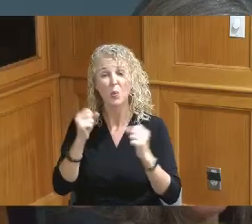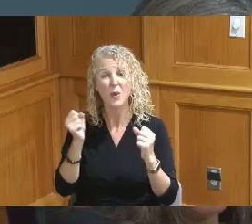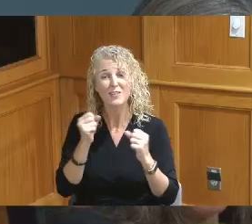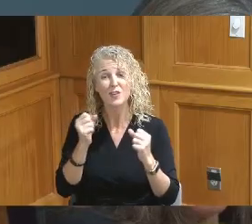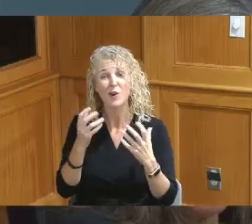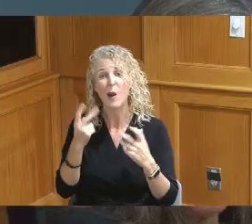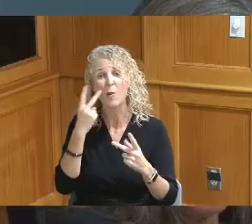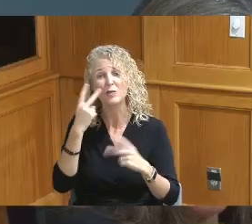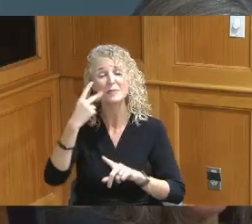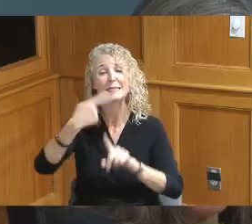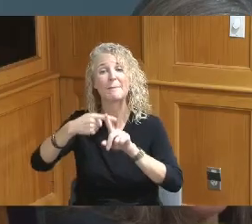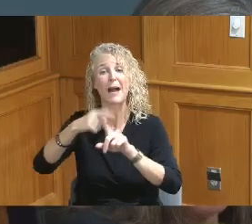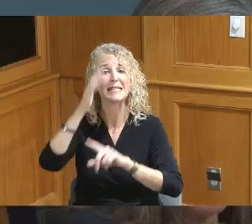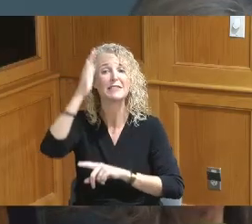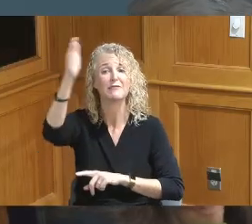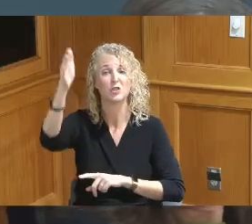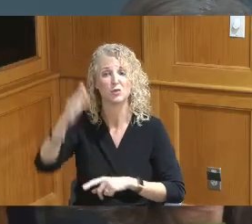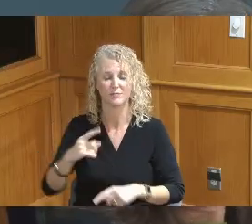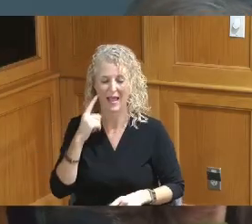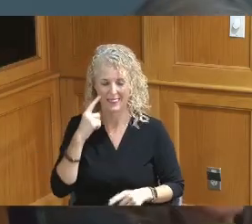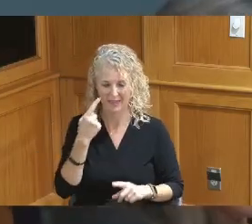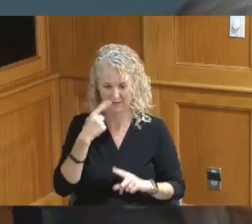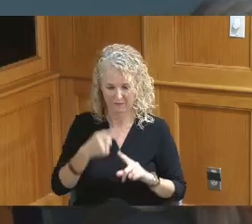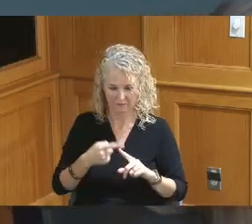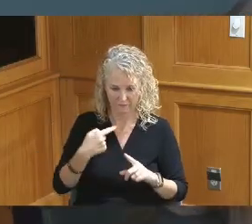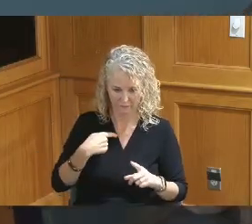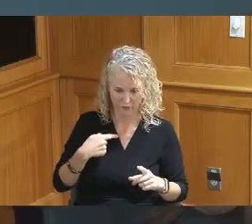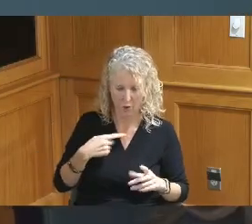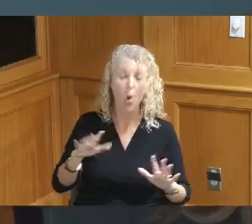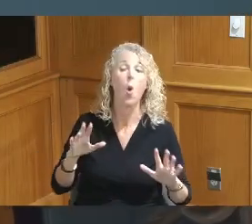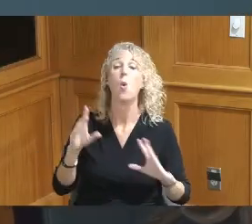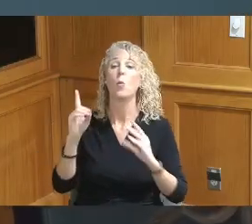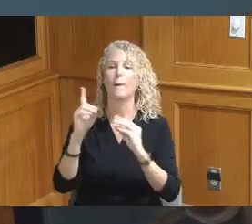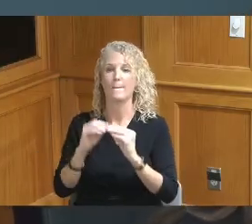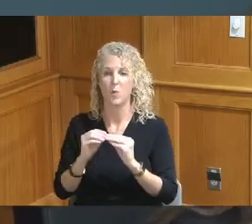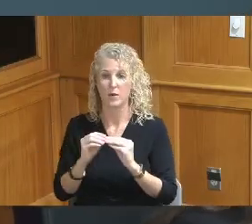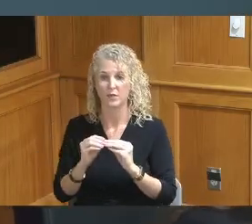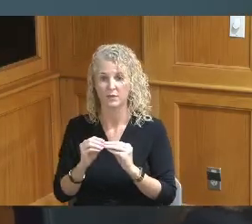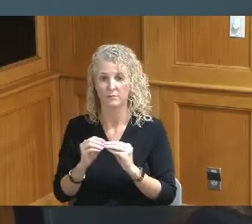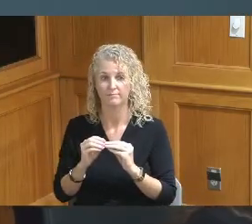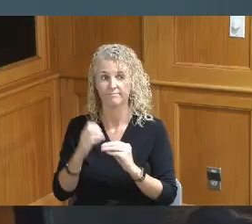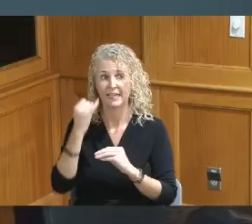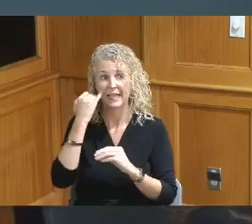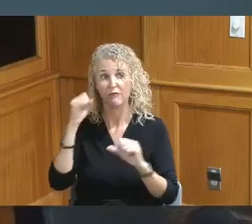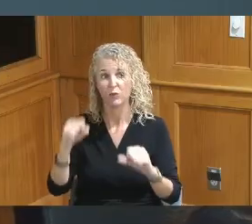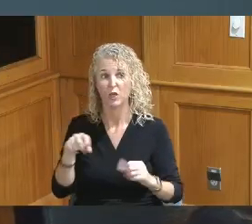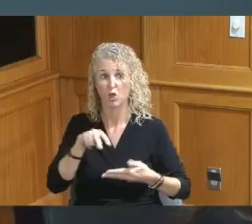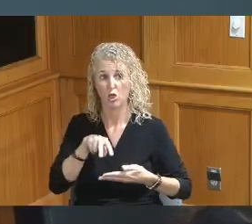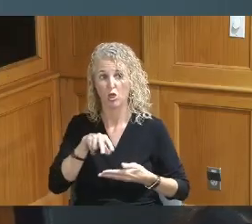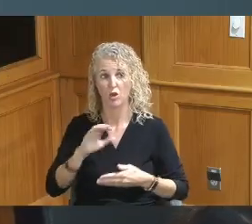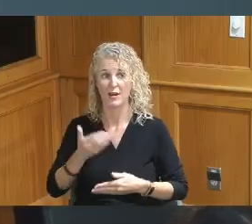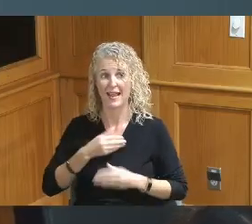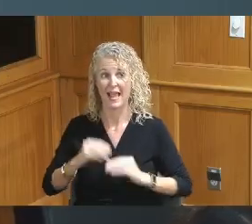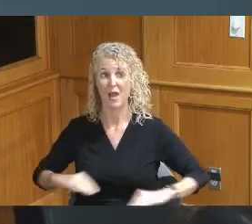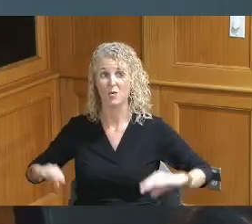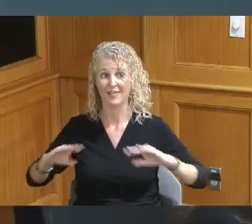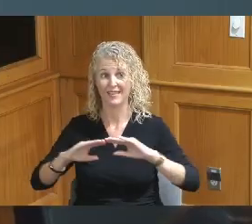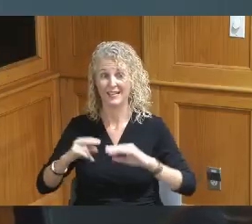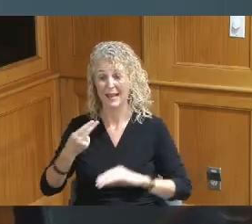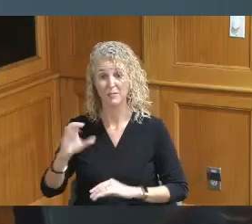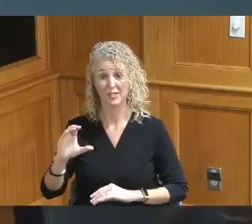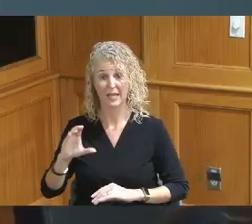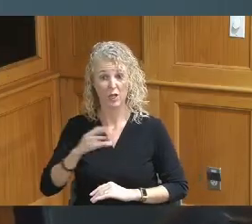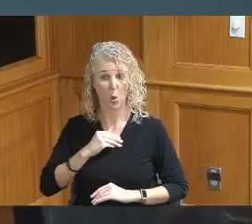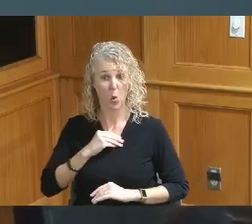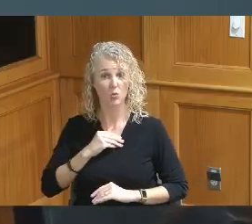So I believe that's all I have. I wanted to say also, if we can look at our land, believe it or not, Hamilton